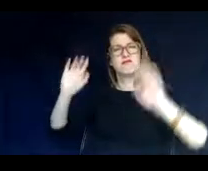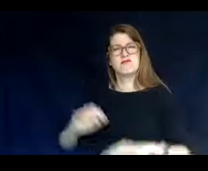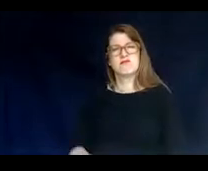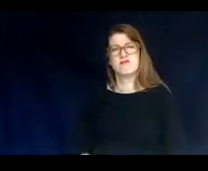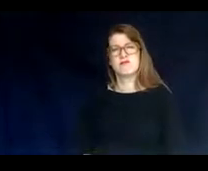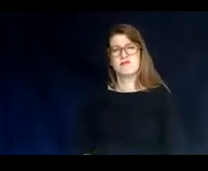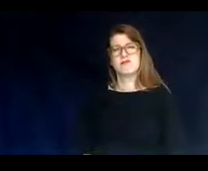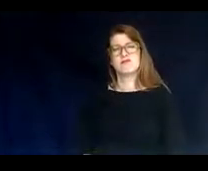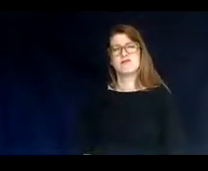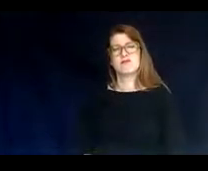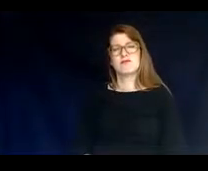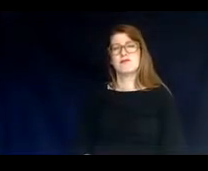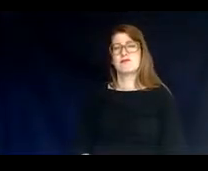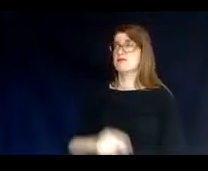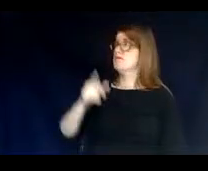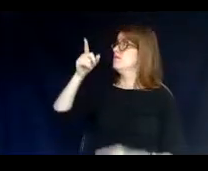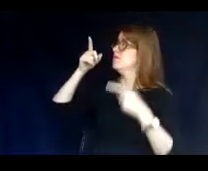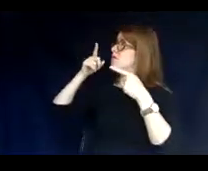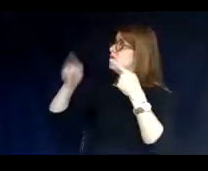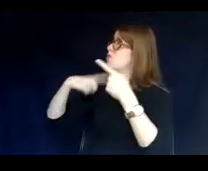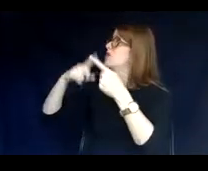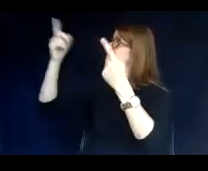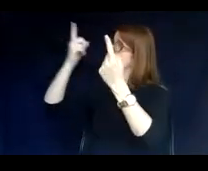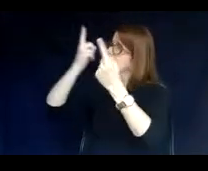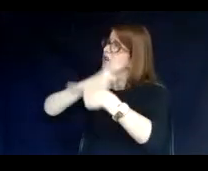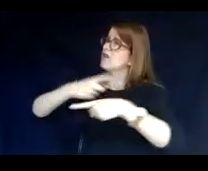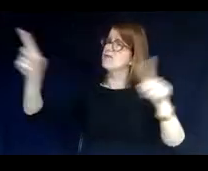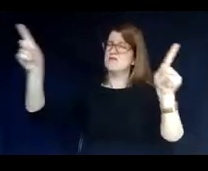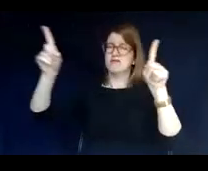voice. Let you